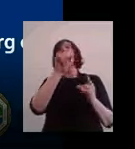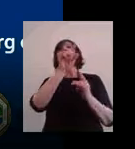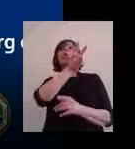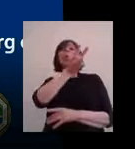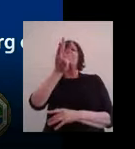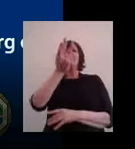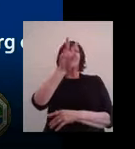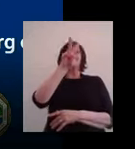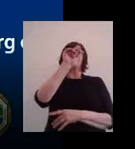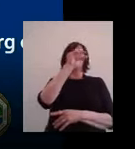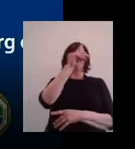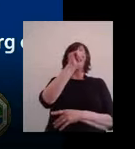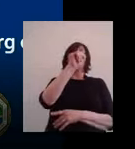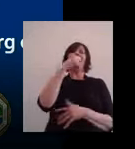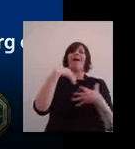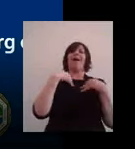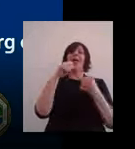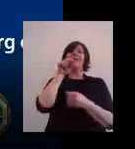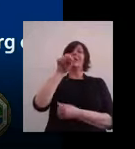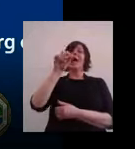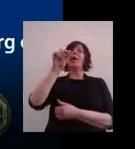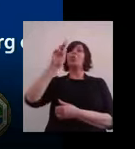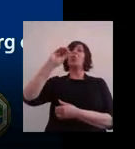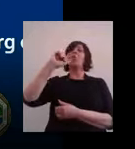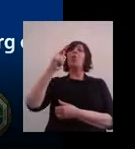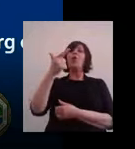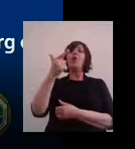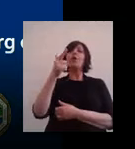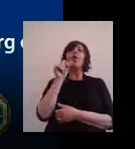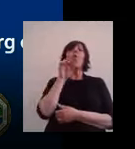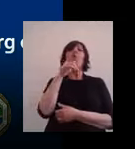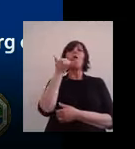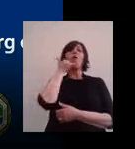colliderhealth.org or calling